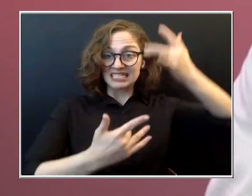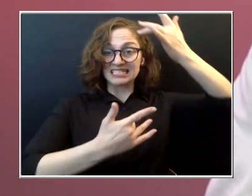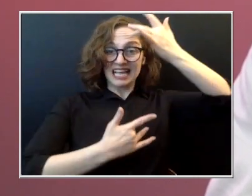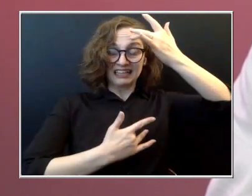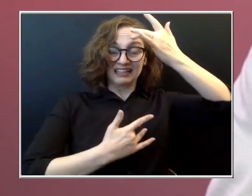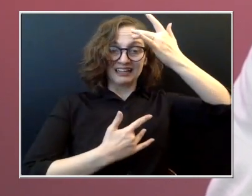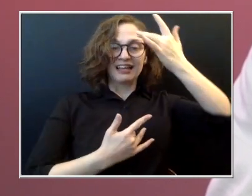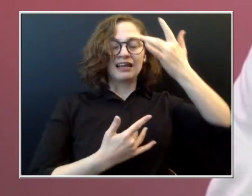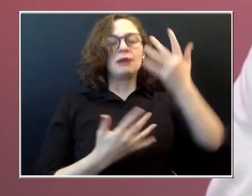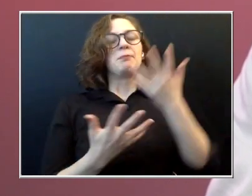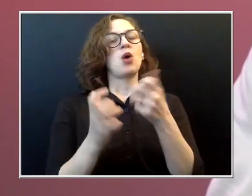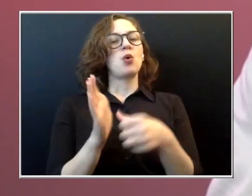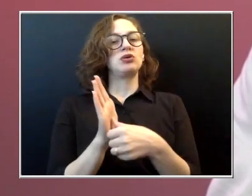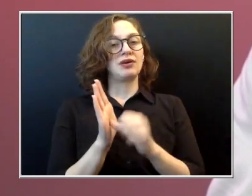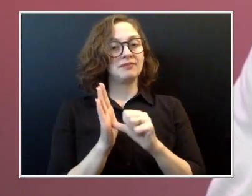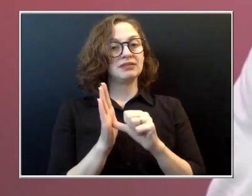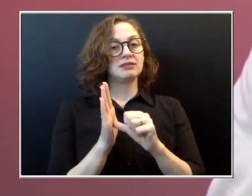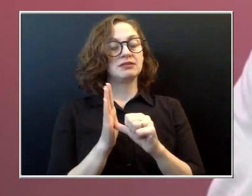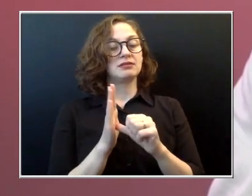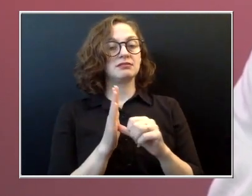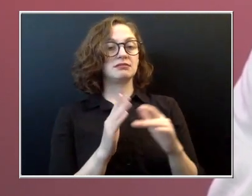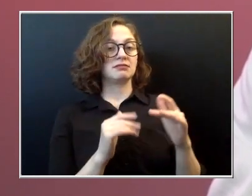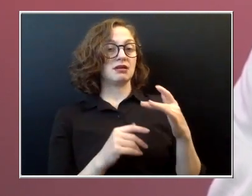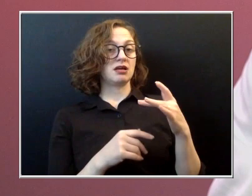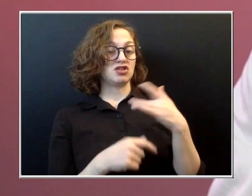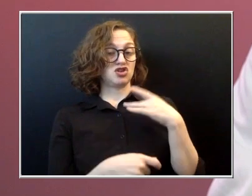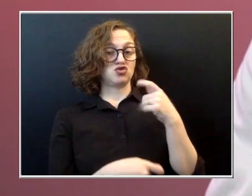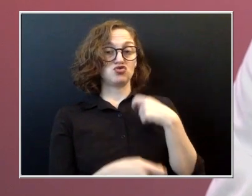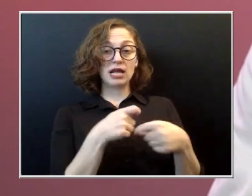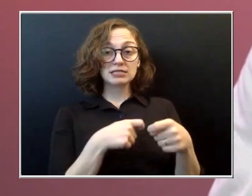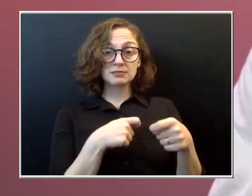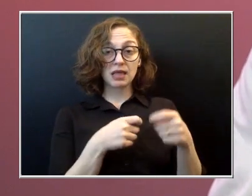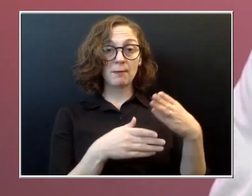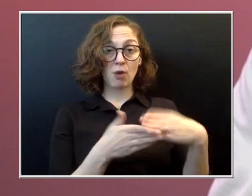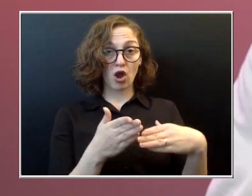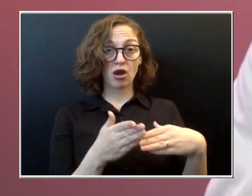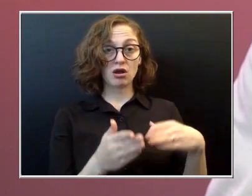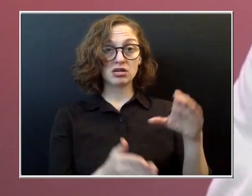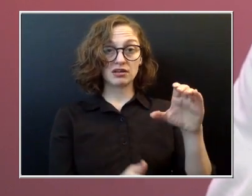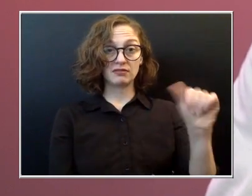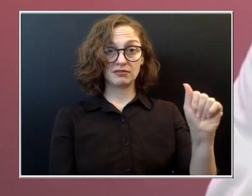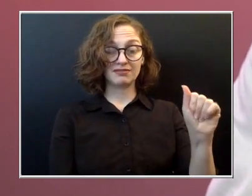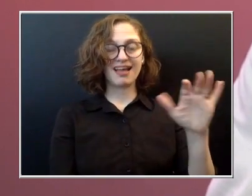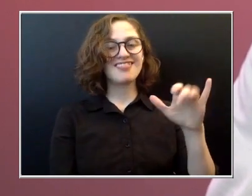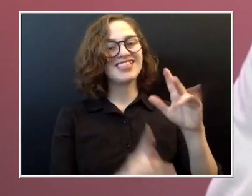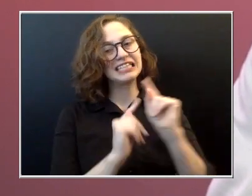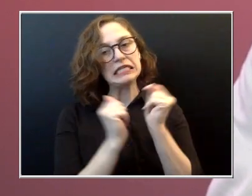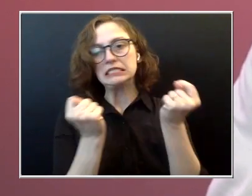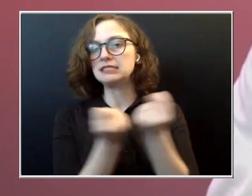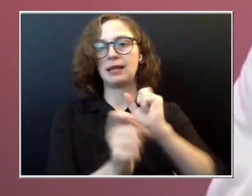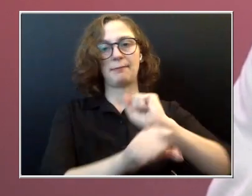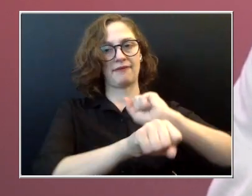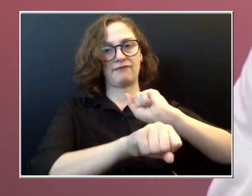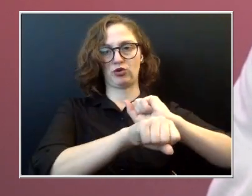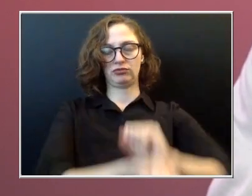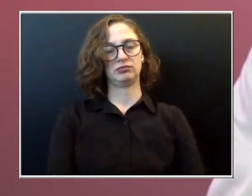the transplant part of amyloidosis is a team effort. You know, it's I